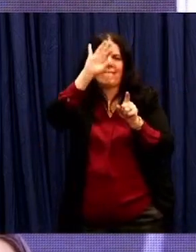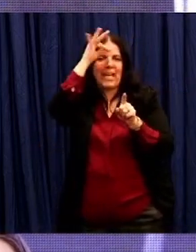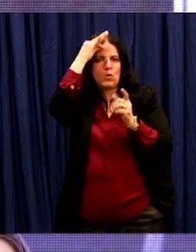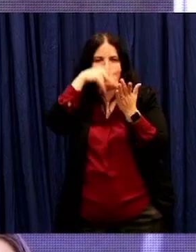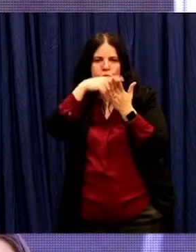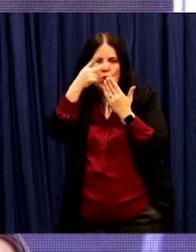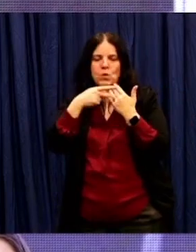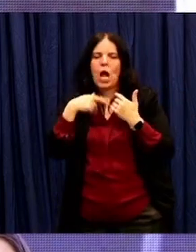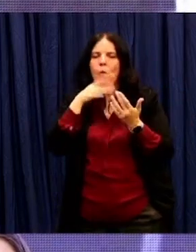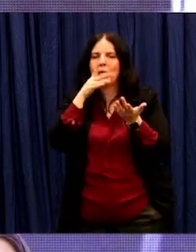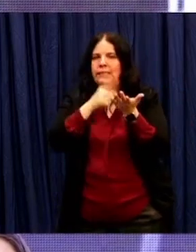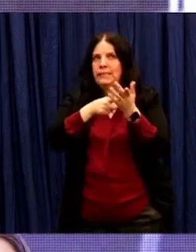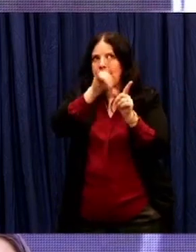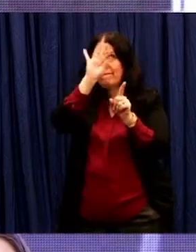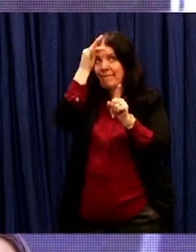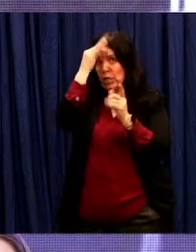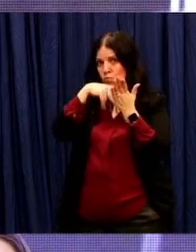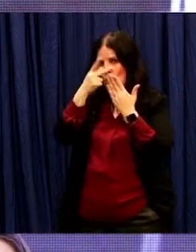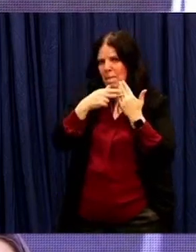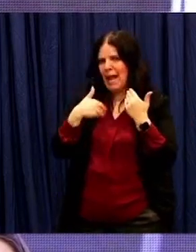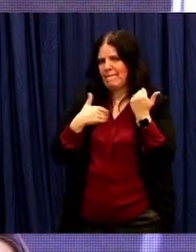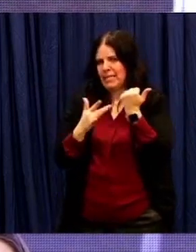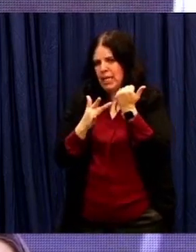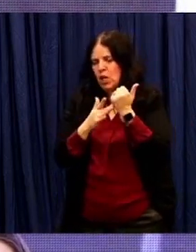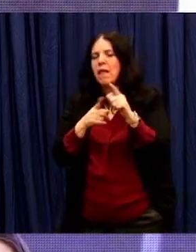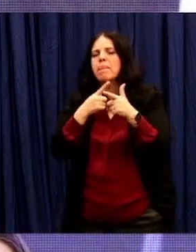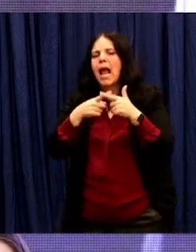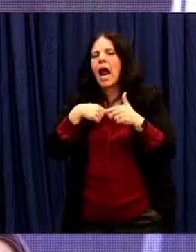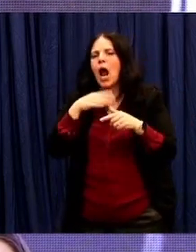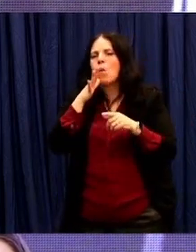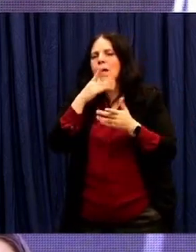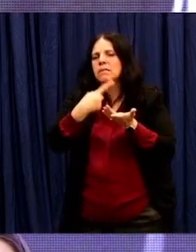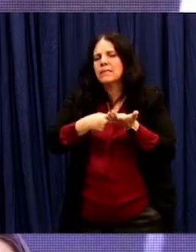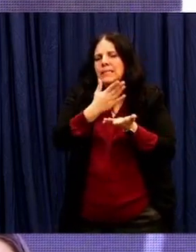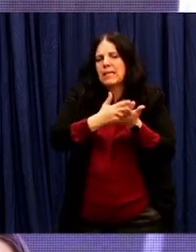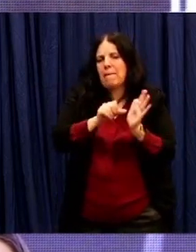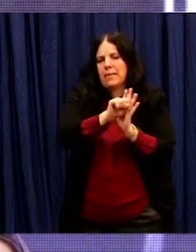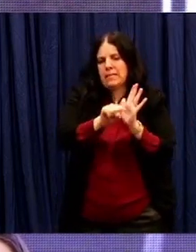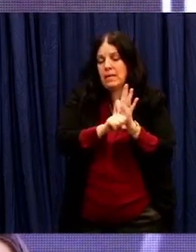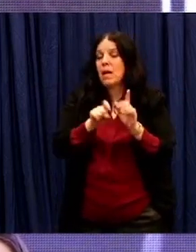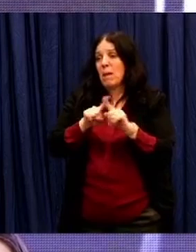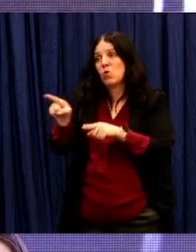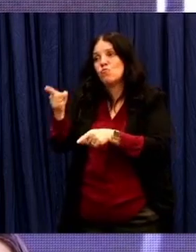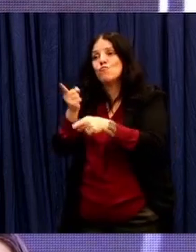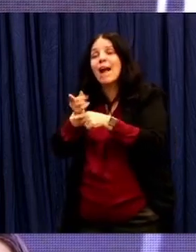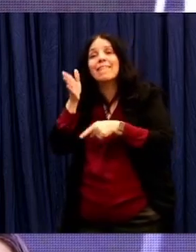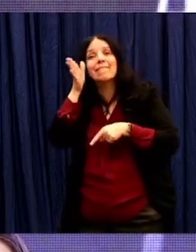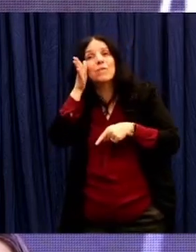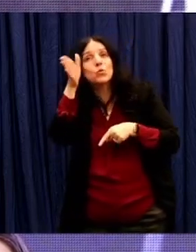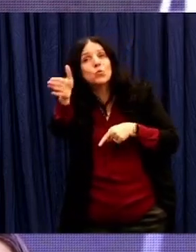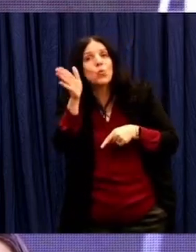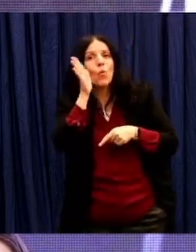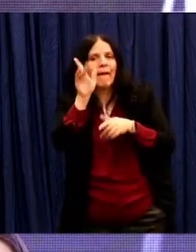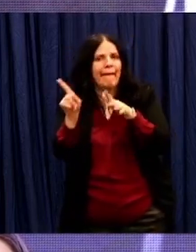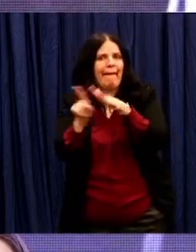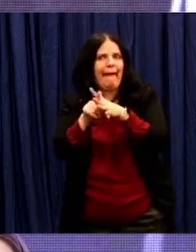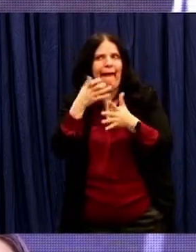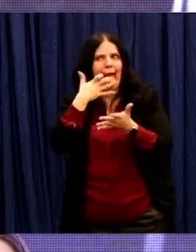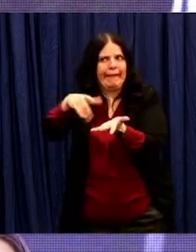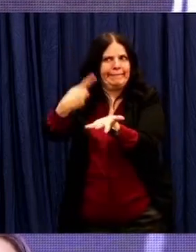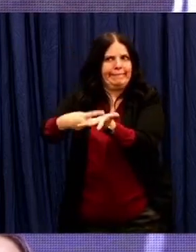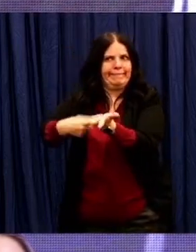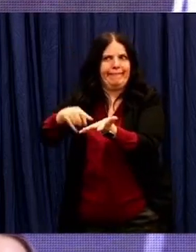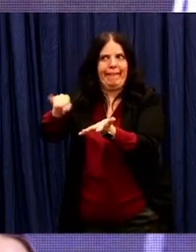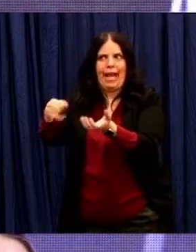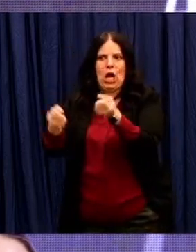and then cover some statewide aspects. But yes, autonomous vehicles are definitely a hot topic, so